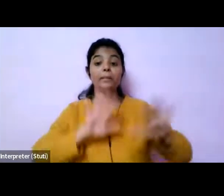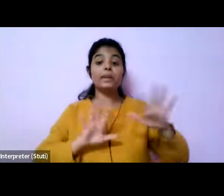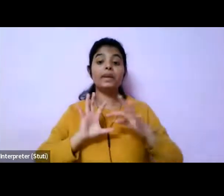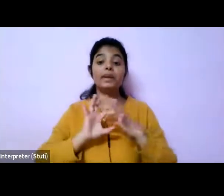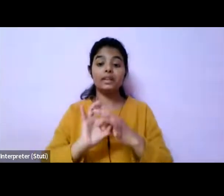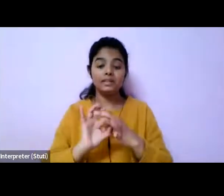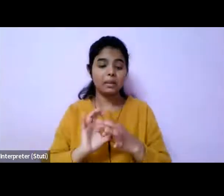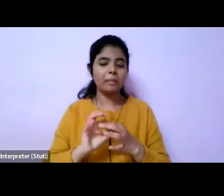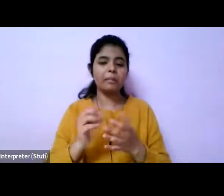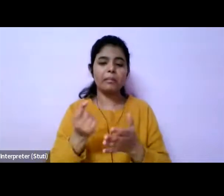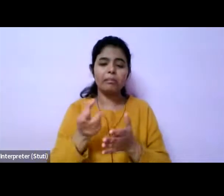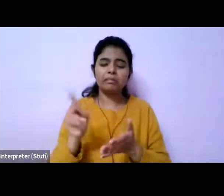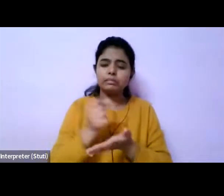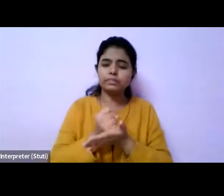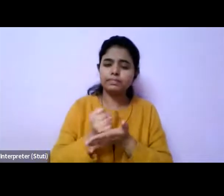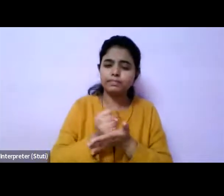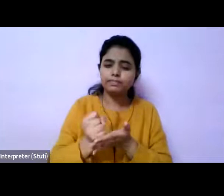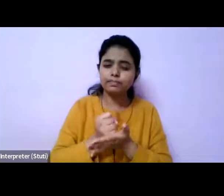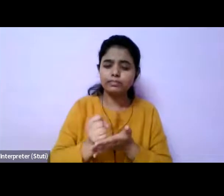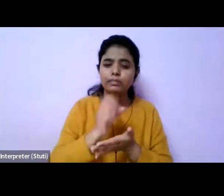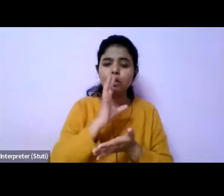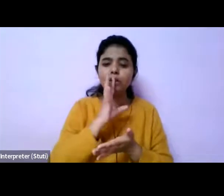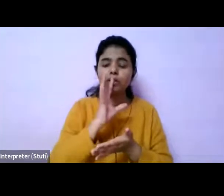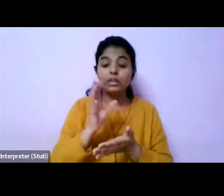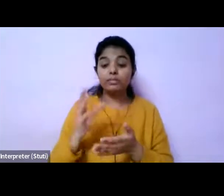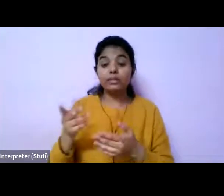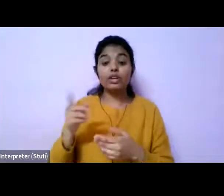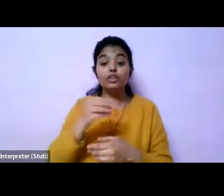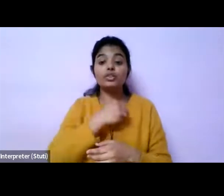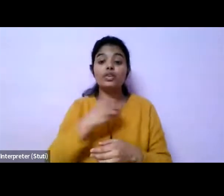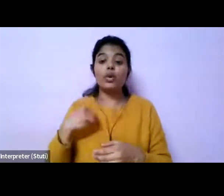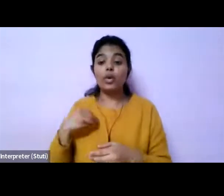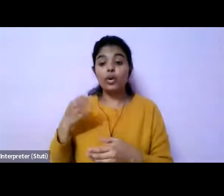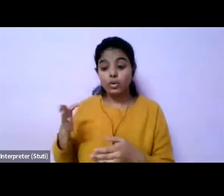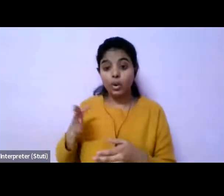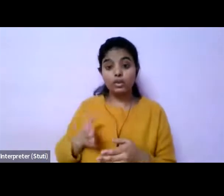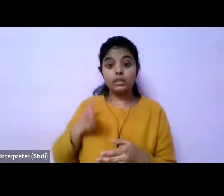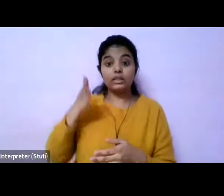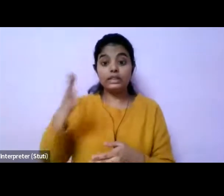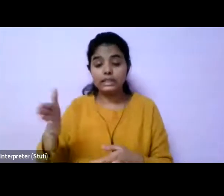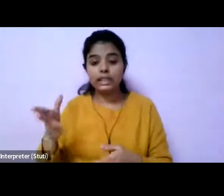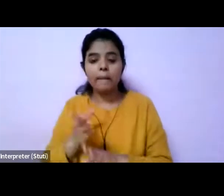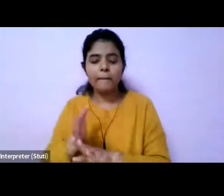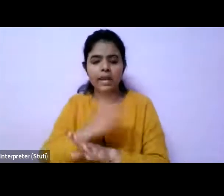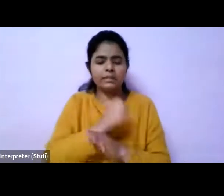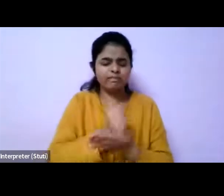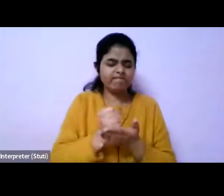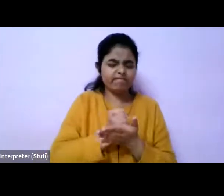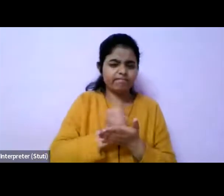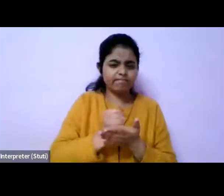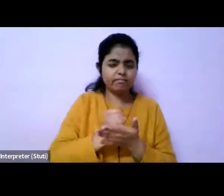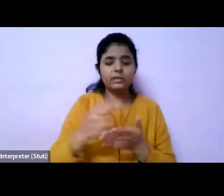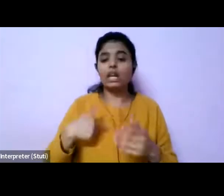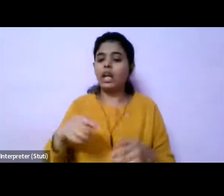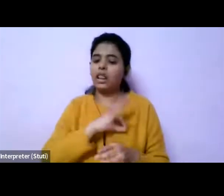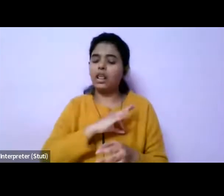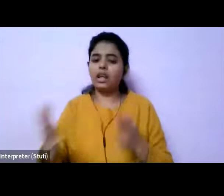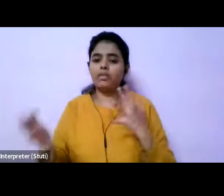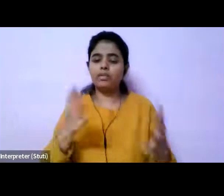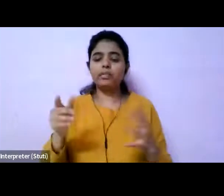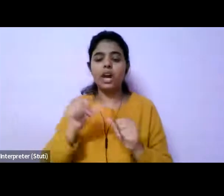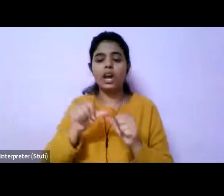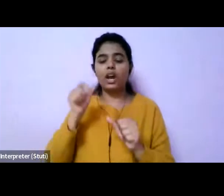multiple rehearsals before going into the operation theater. And I love this comparison that Asha